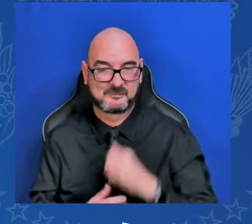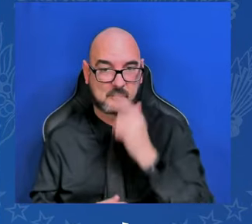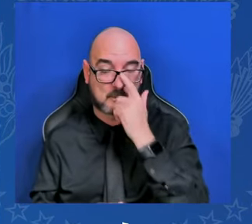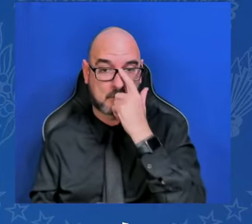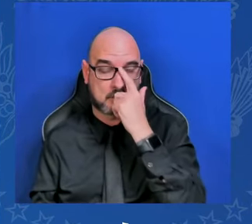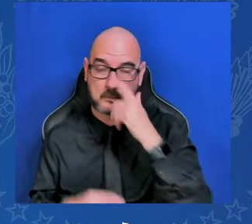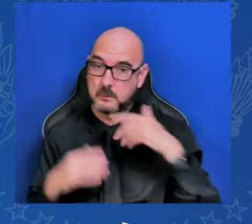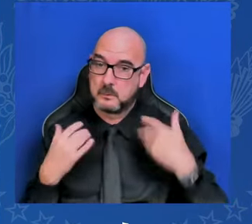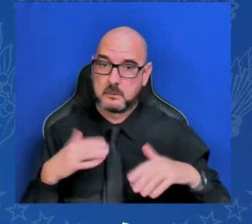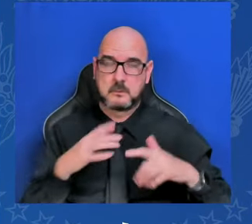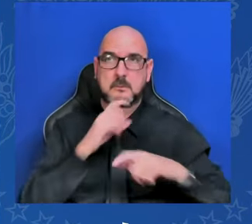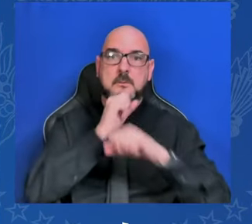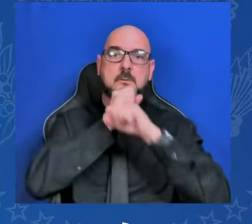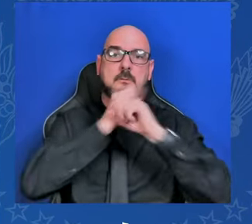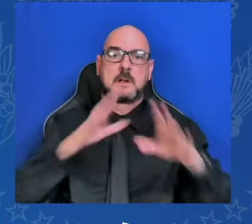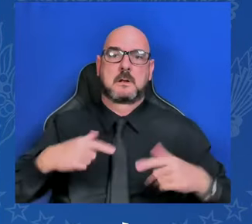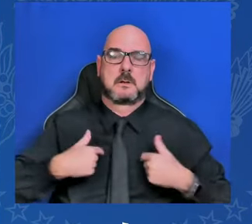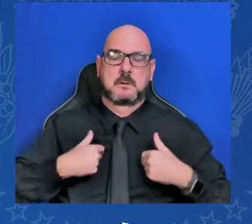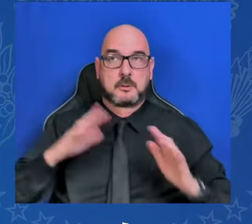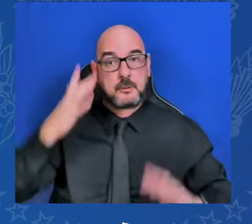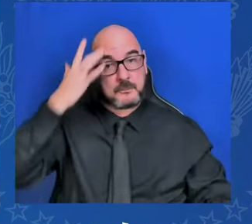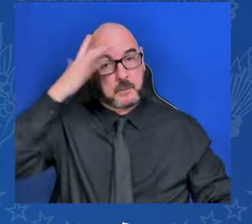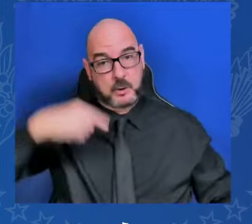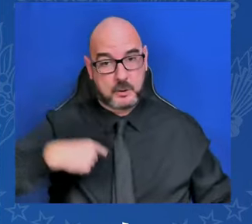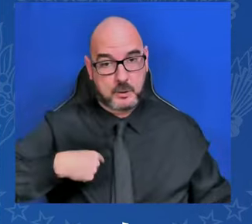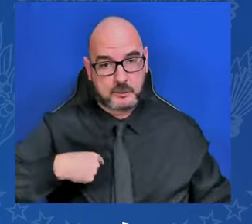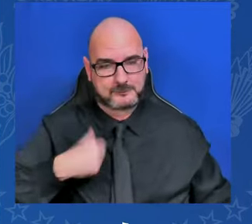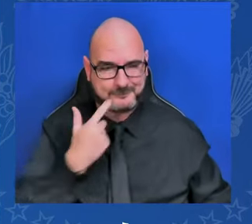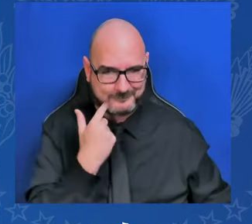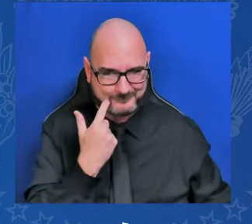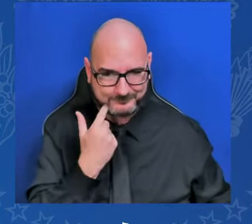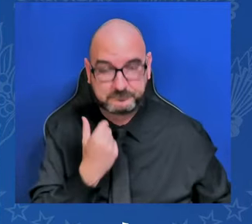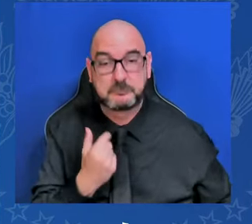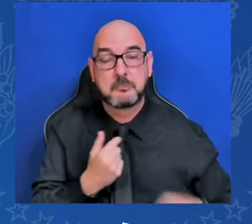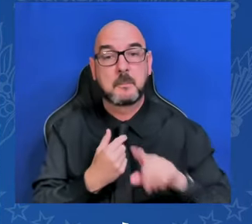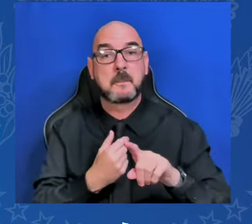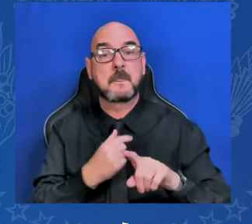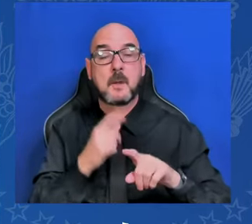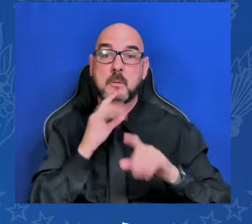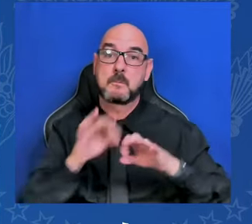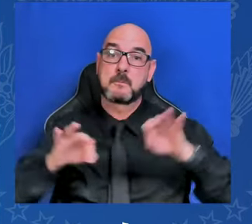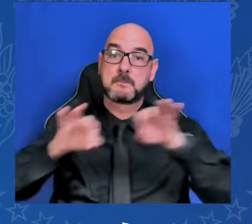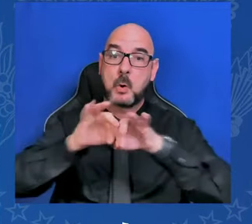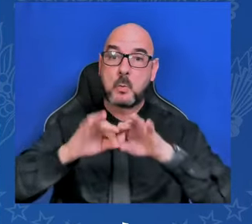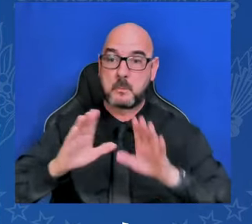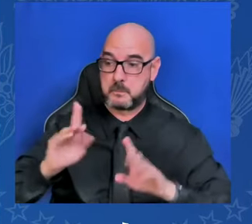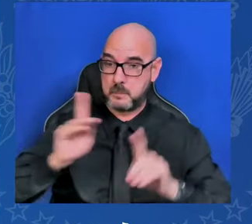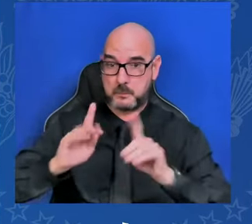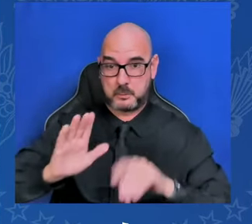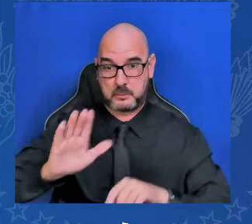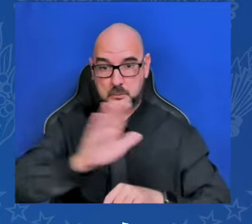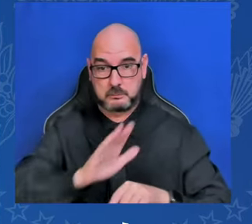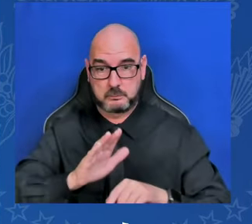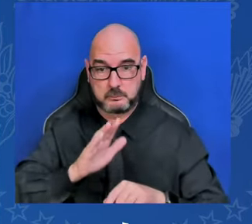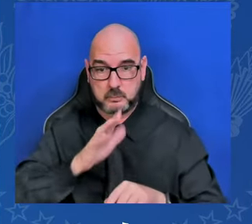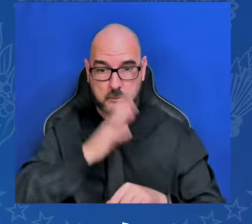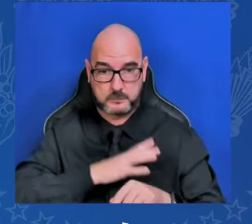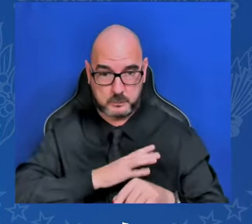And finishing the job means protecting fundamental freedoms, passing the John Lewis Voting Rights Act, finally.